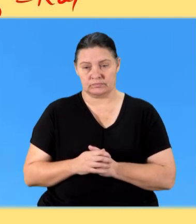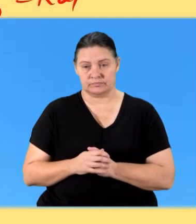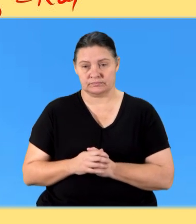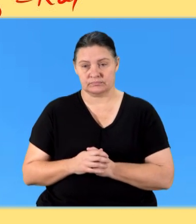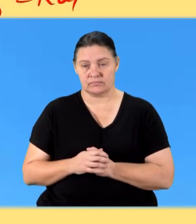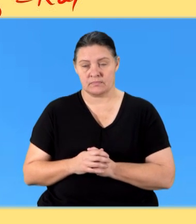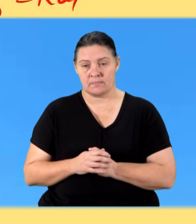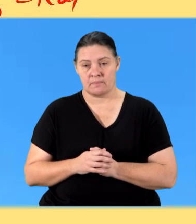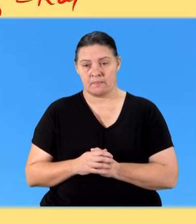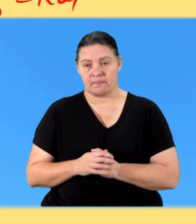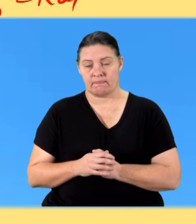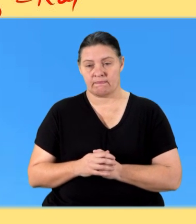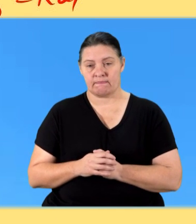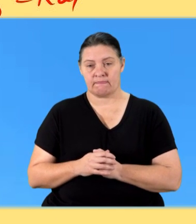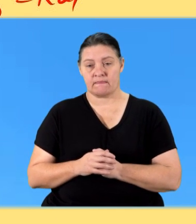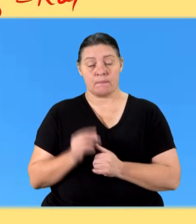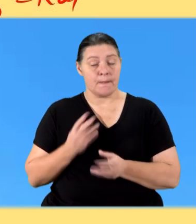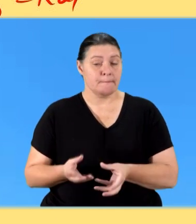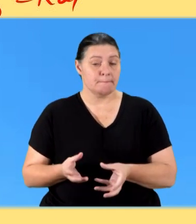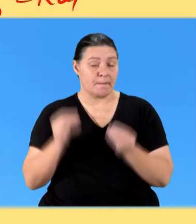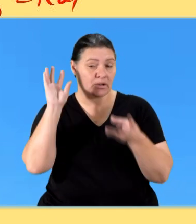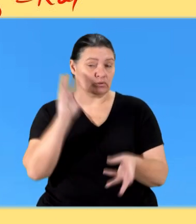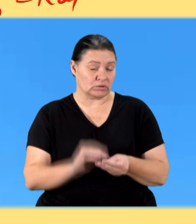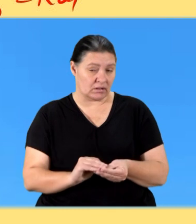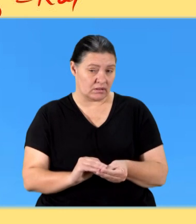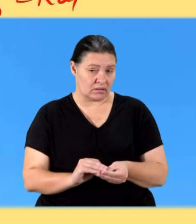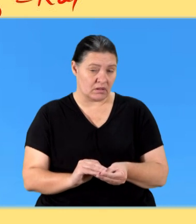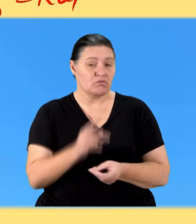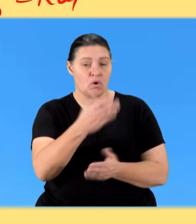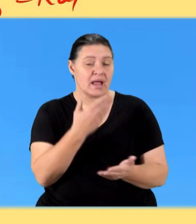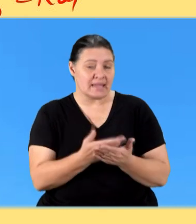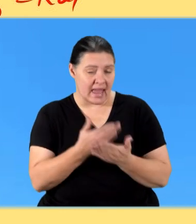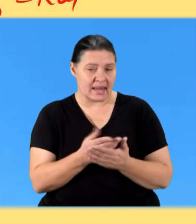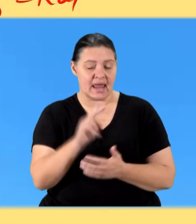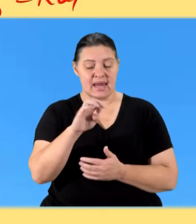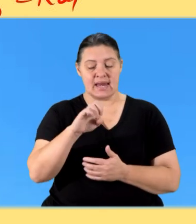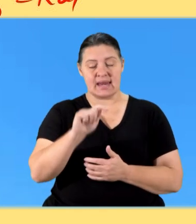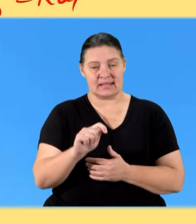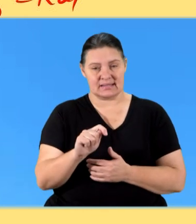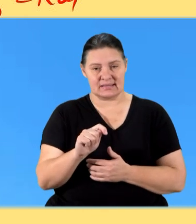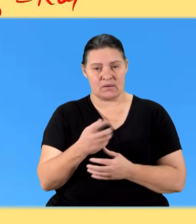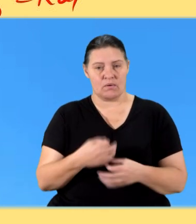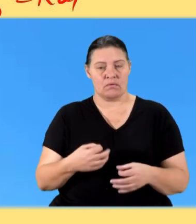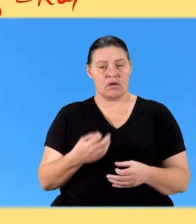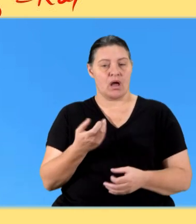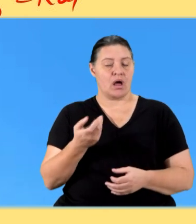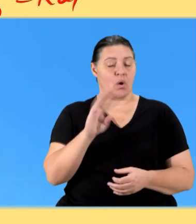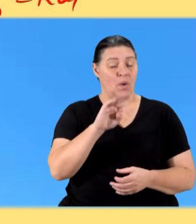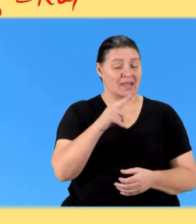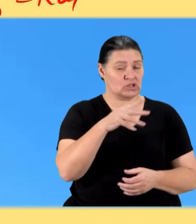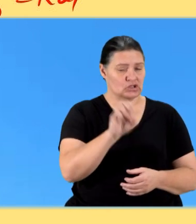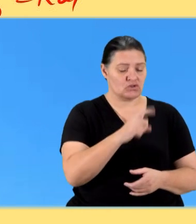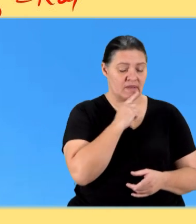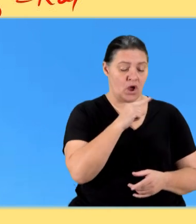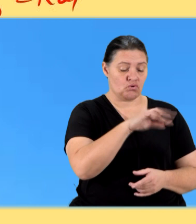512. All right? When you get this total then, you can get your net wage. How do you get net